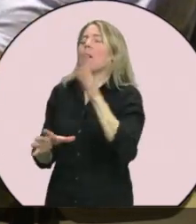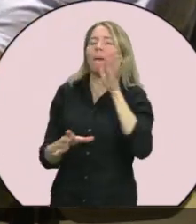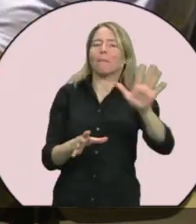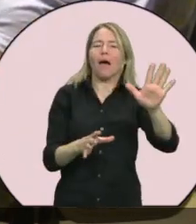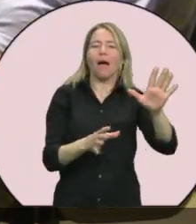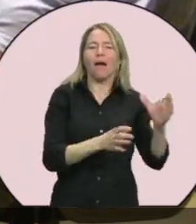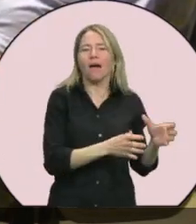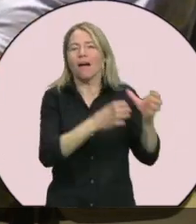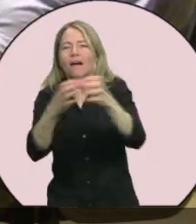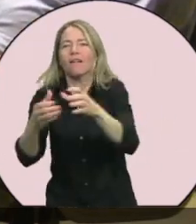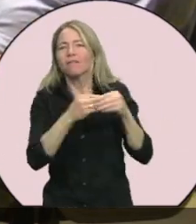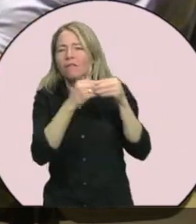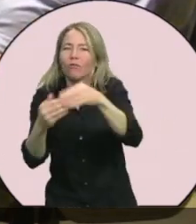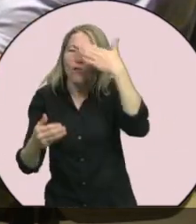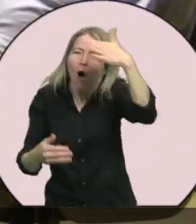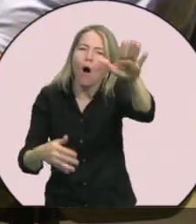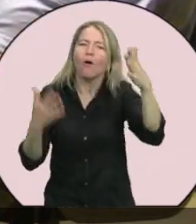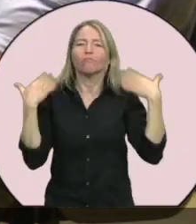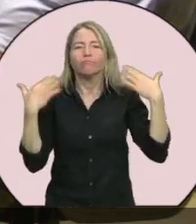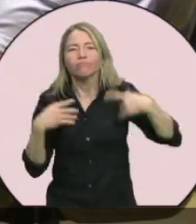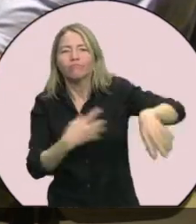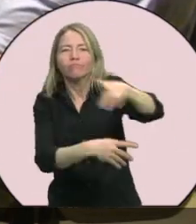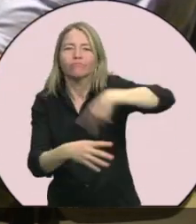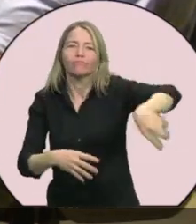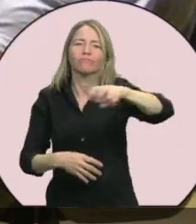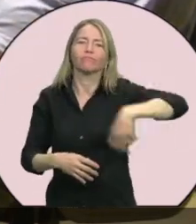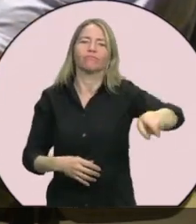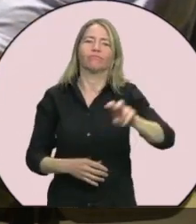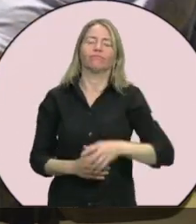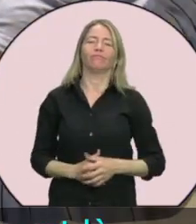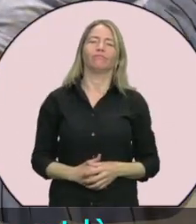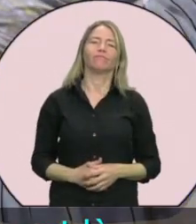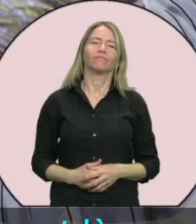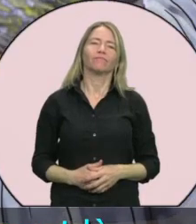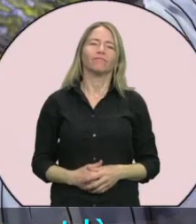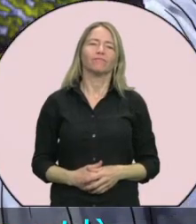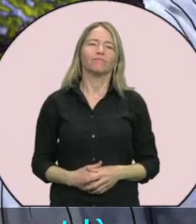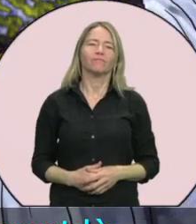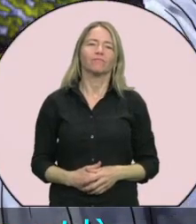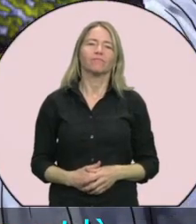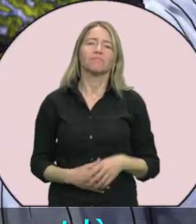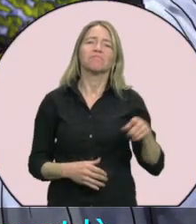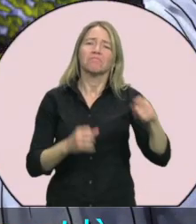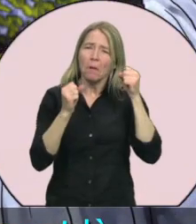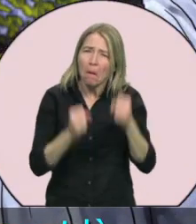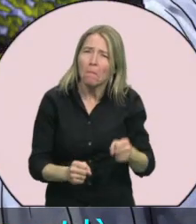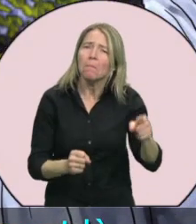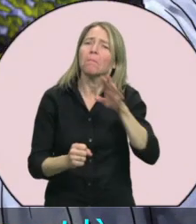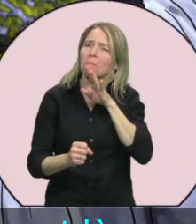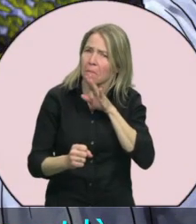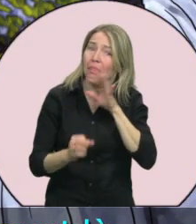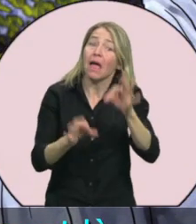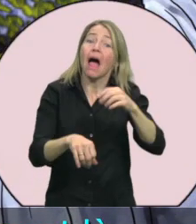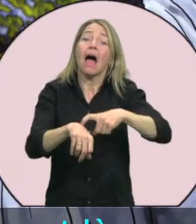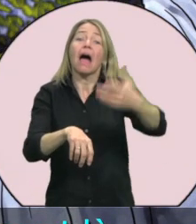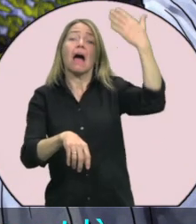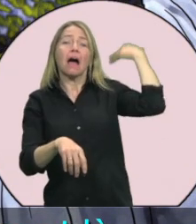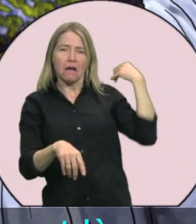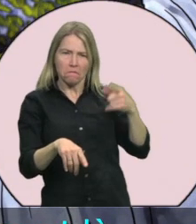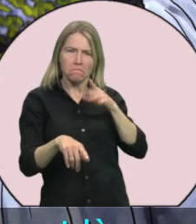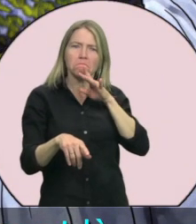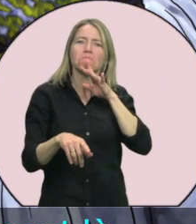her outside, she always wanted to go. It was her mother who took her outside. And she was still able to talk that time after